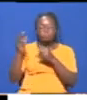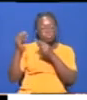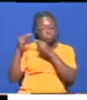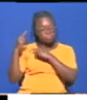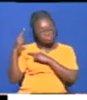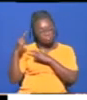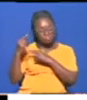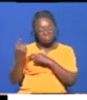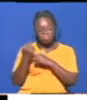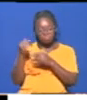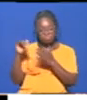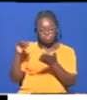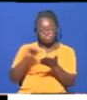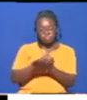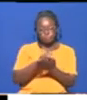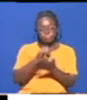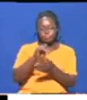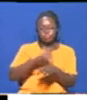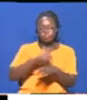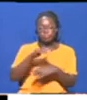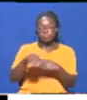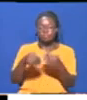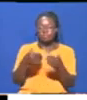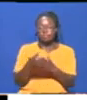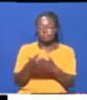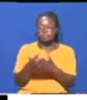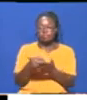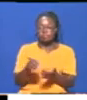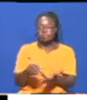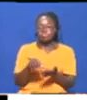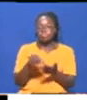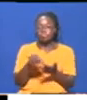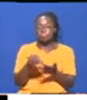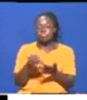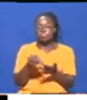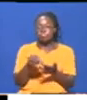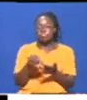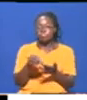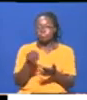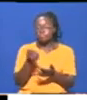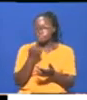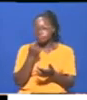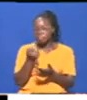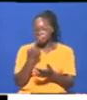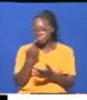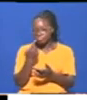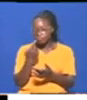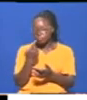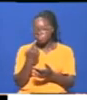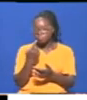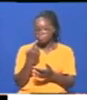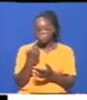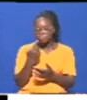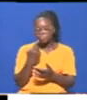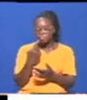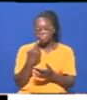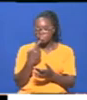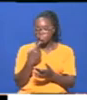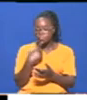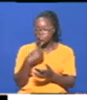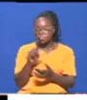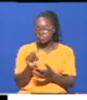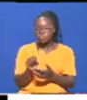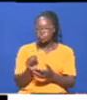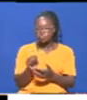the imported product, and especially an essential product like drugs and medicine. And having that in mind, that I